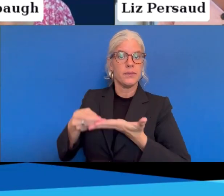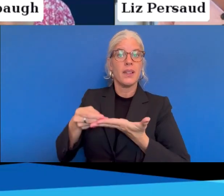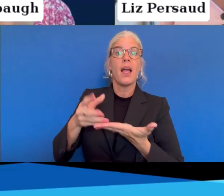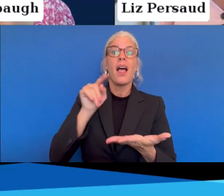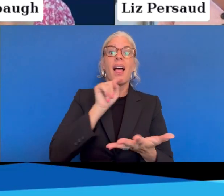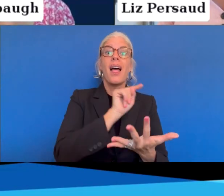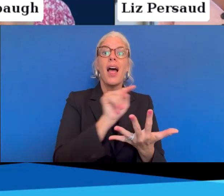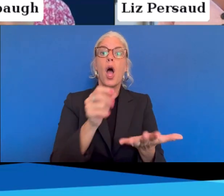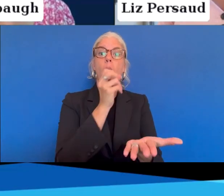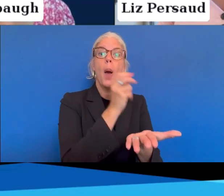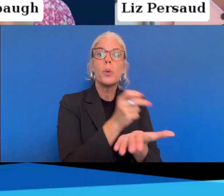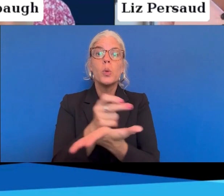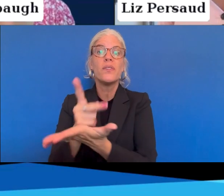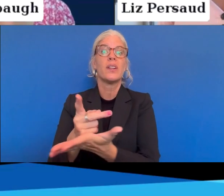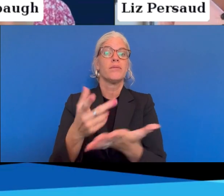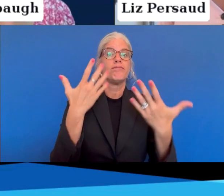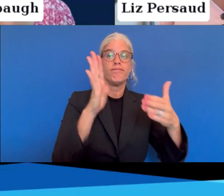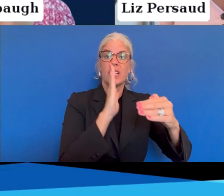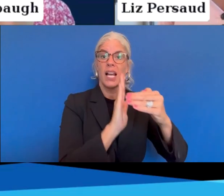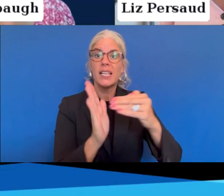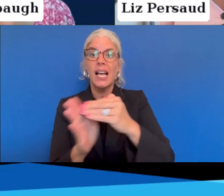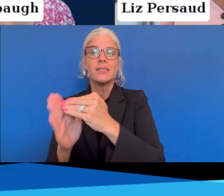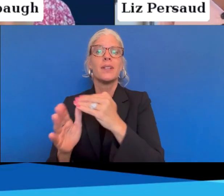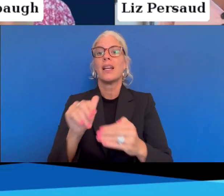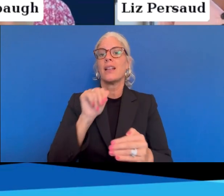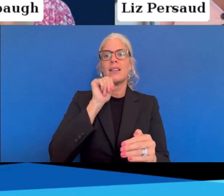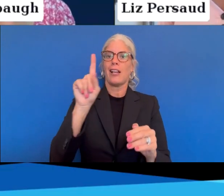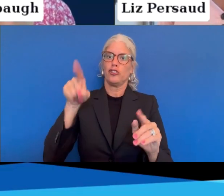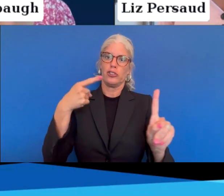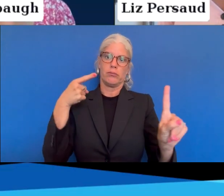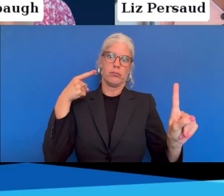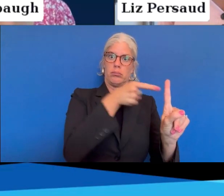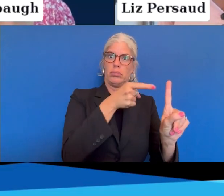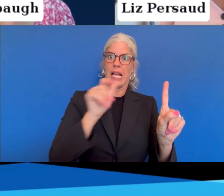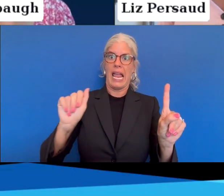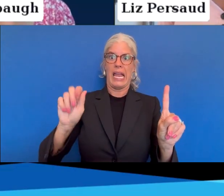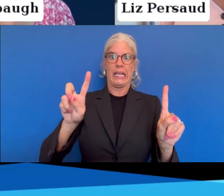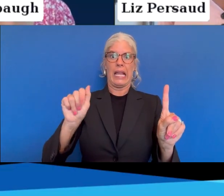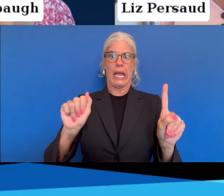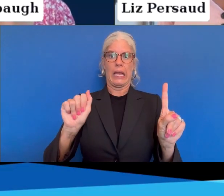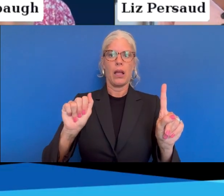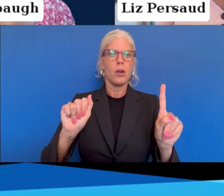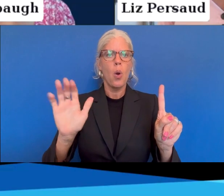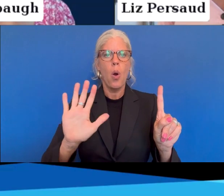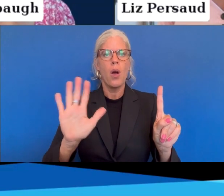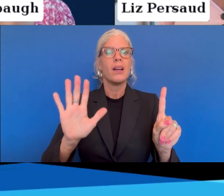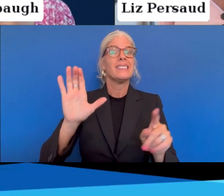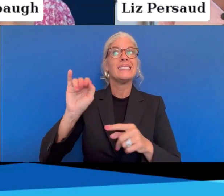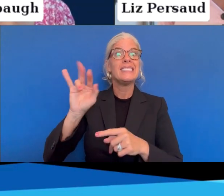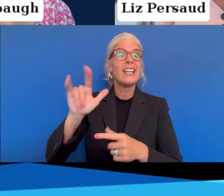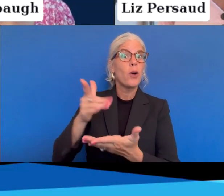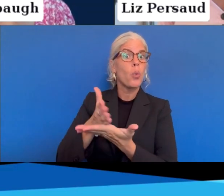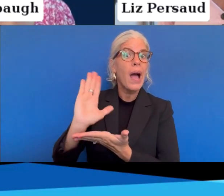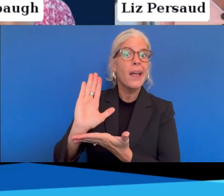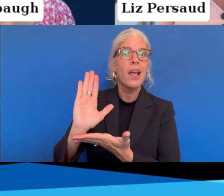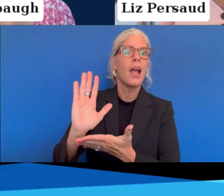approved, and conducted. So not just American Disability Act, not just